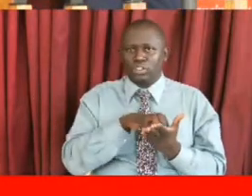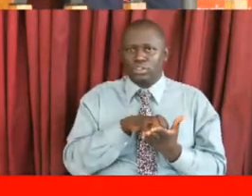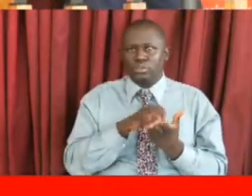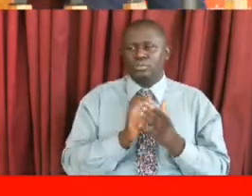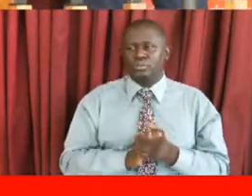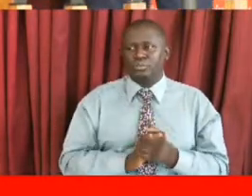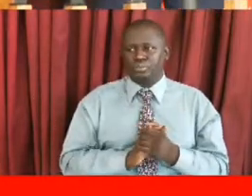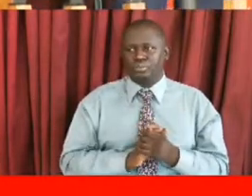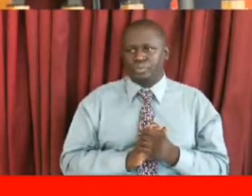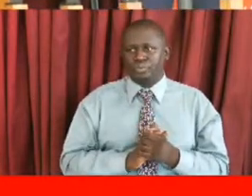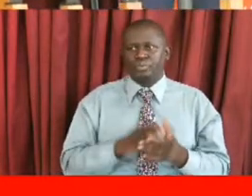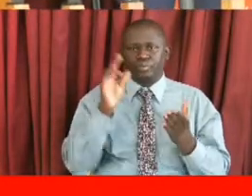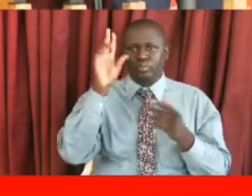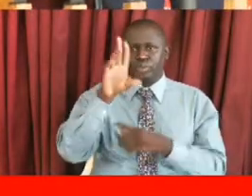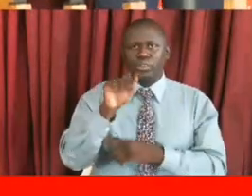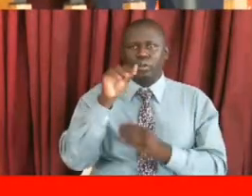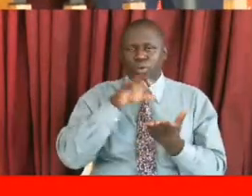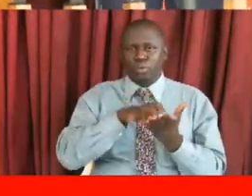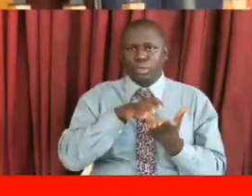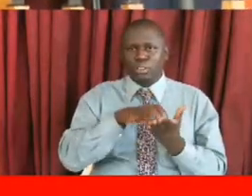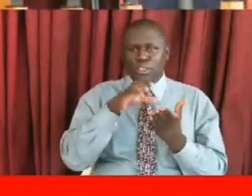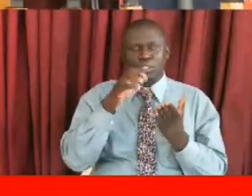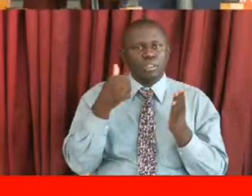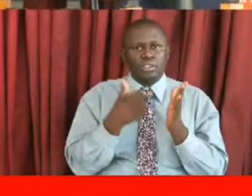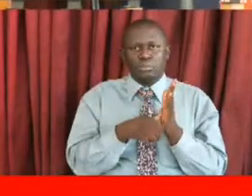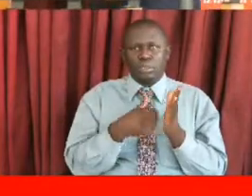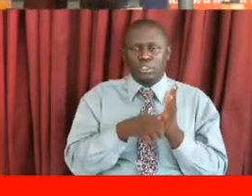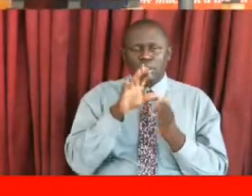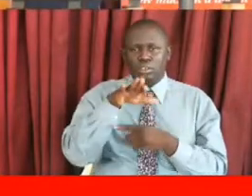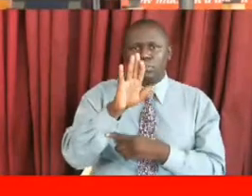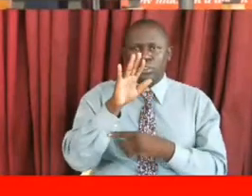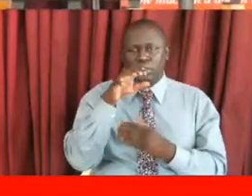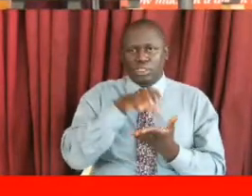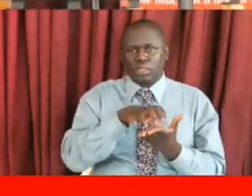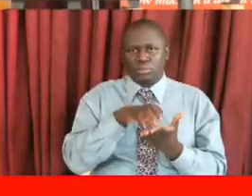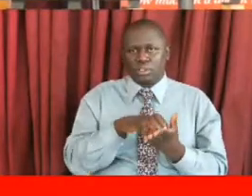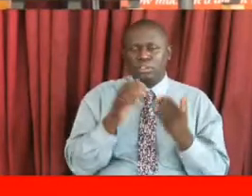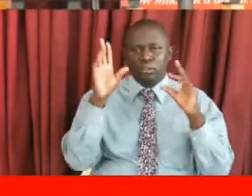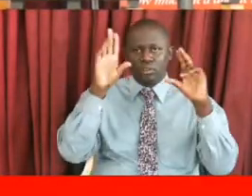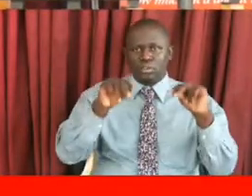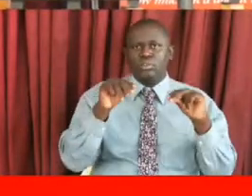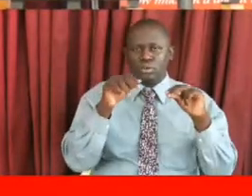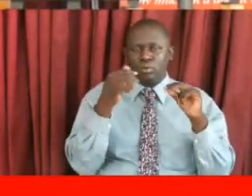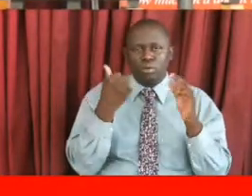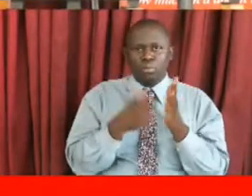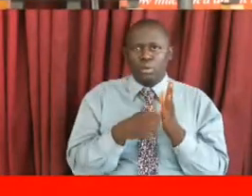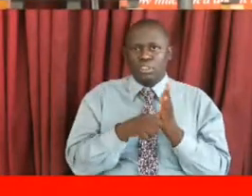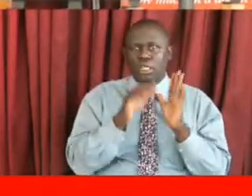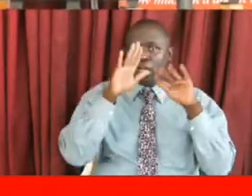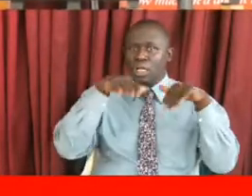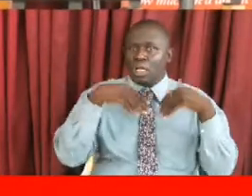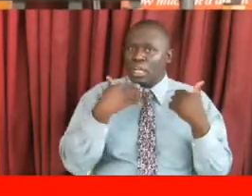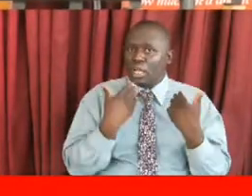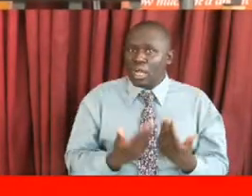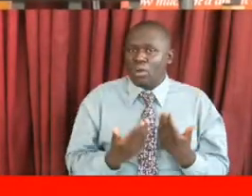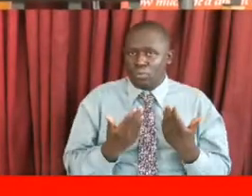condition no matter your circumstan no matter how weak you think